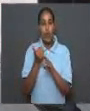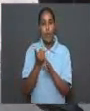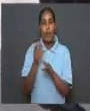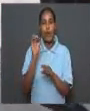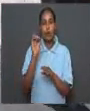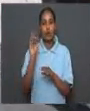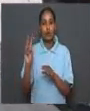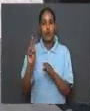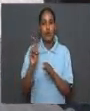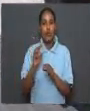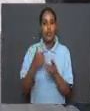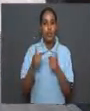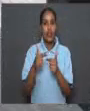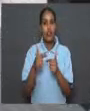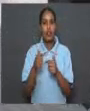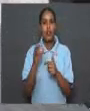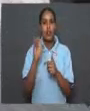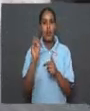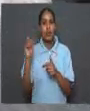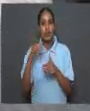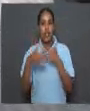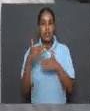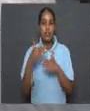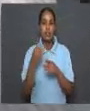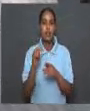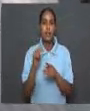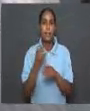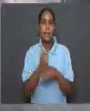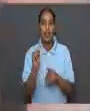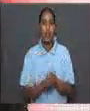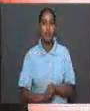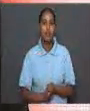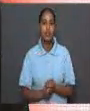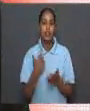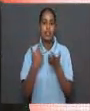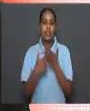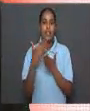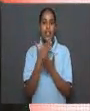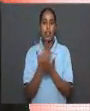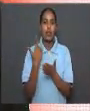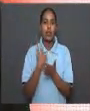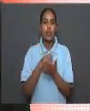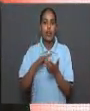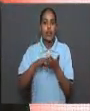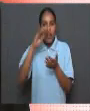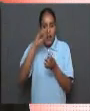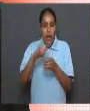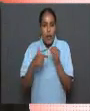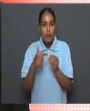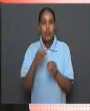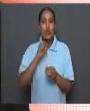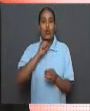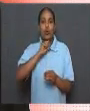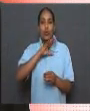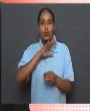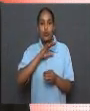oxygen, which over time would oxidize the metal. In this lesson, we have learned